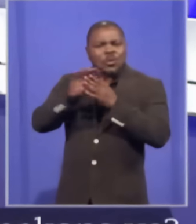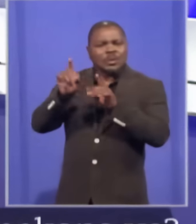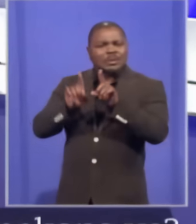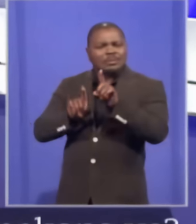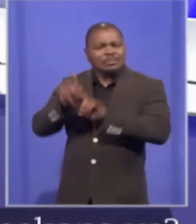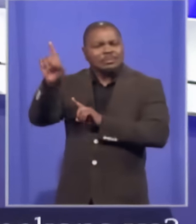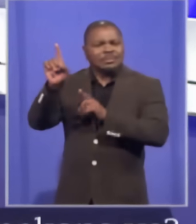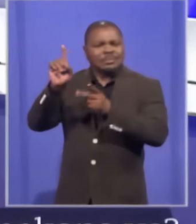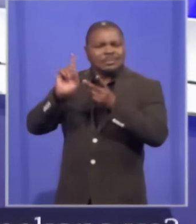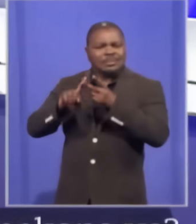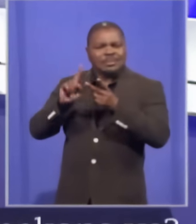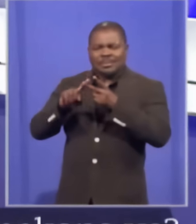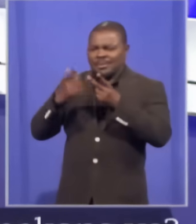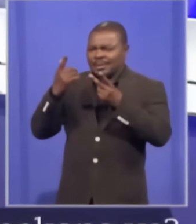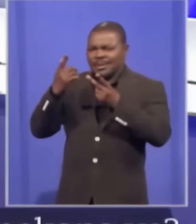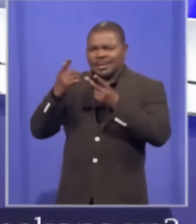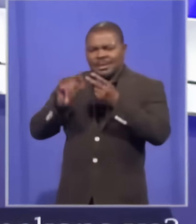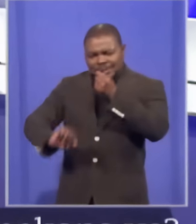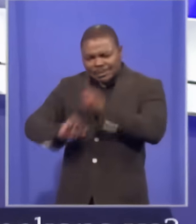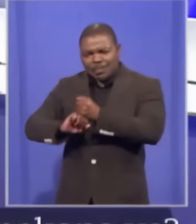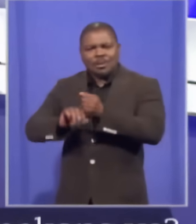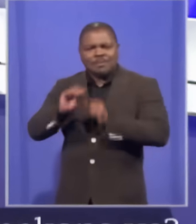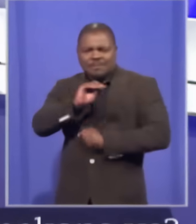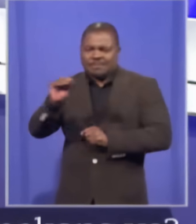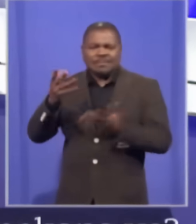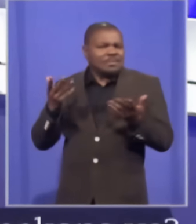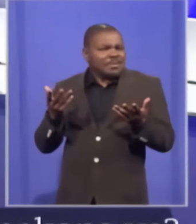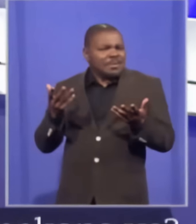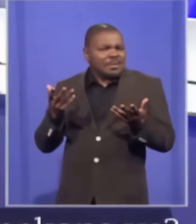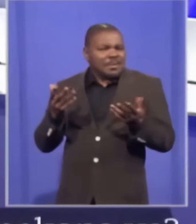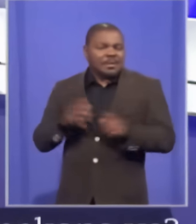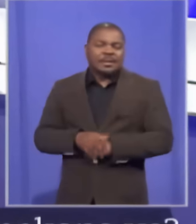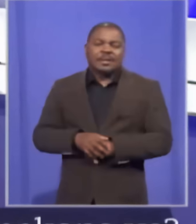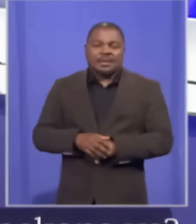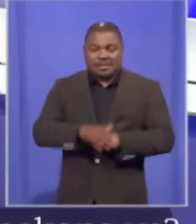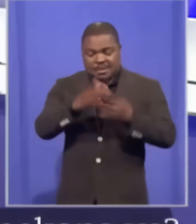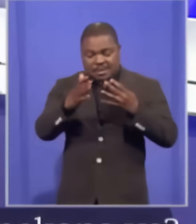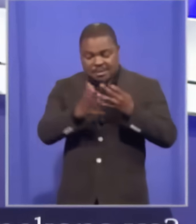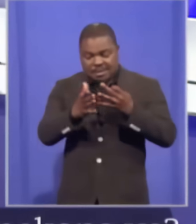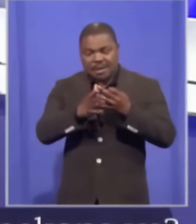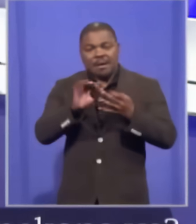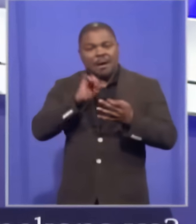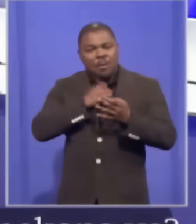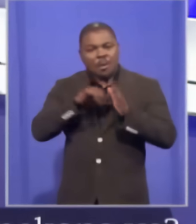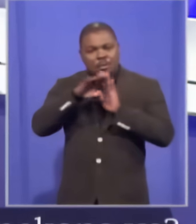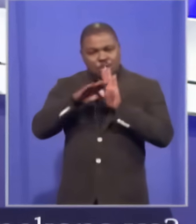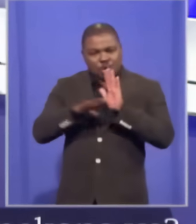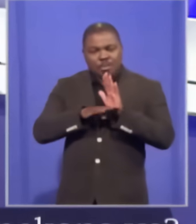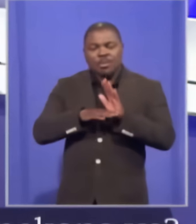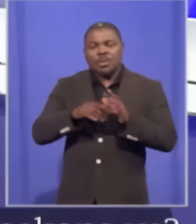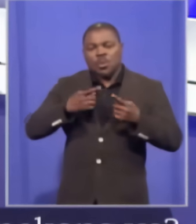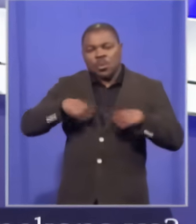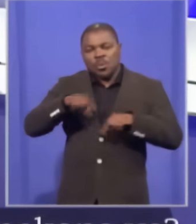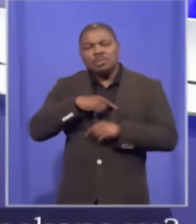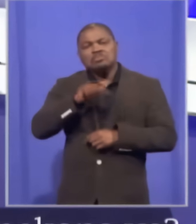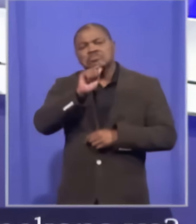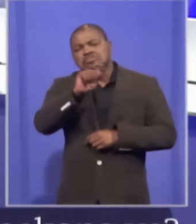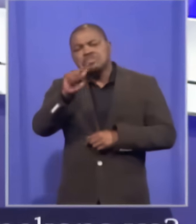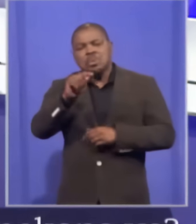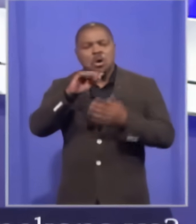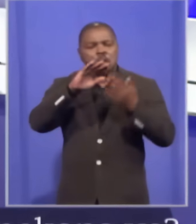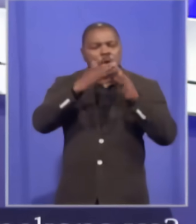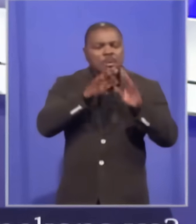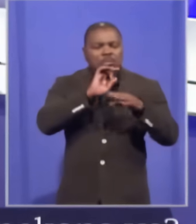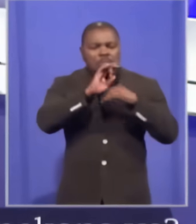le gore re tloga re leboga badudi ka mokgwa ba re fang thekgo ka gona le mananeng a rena a go consulta badudi